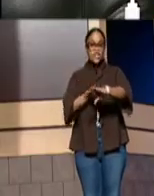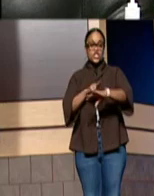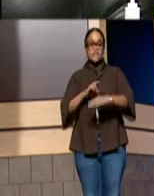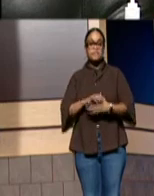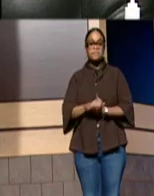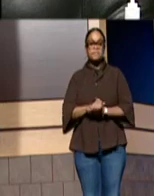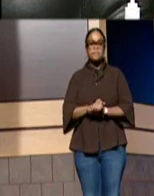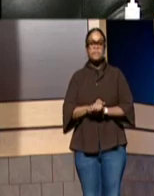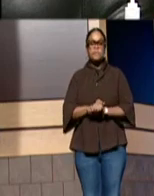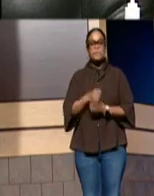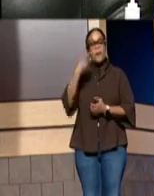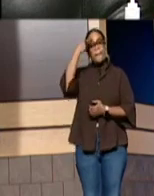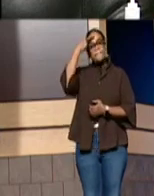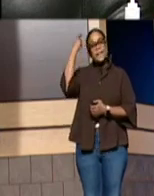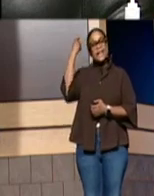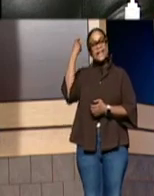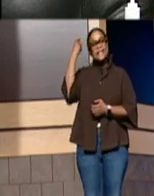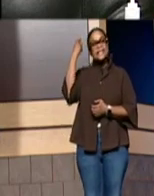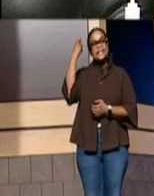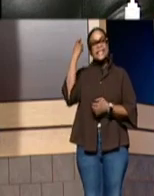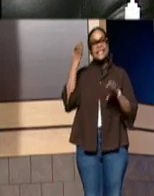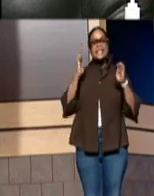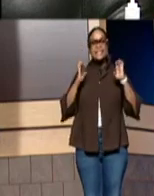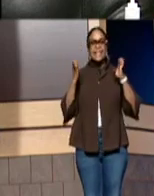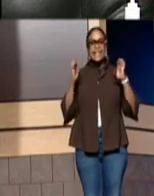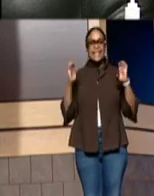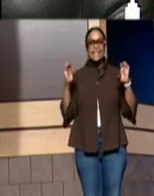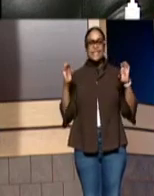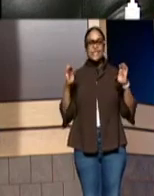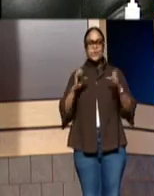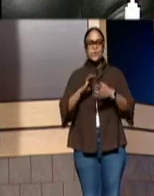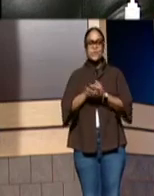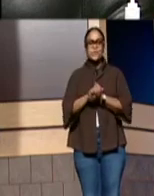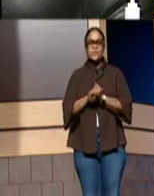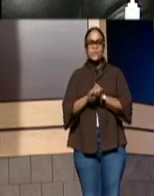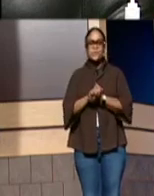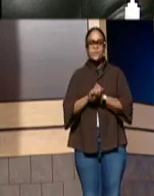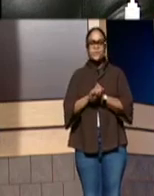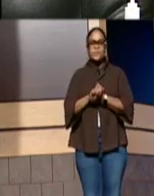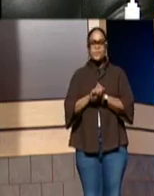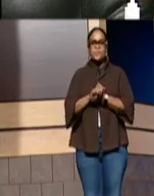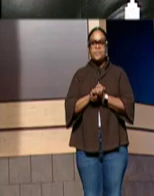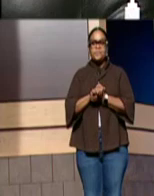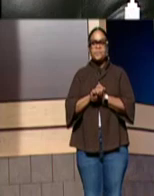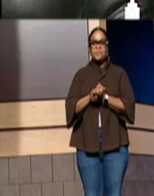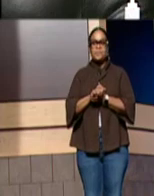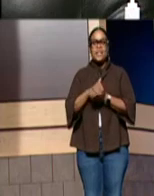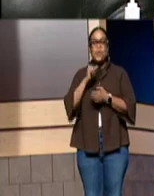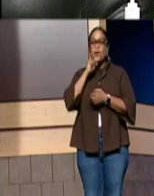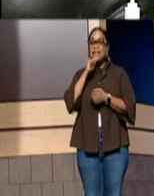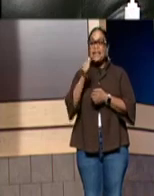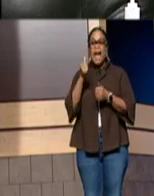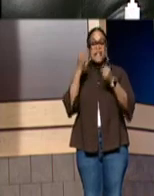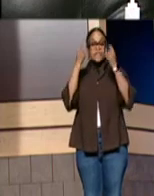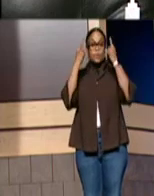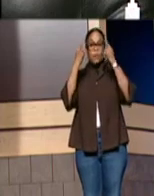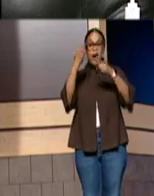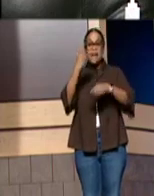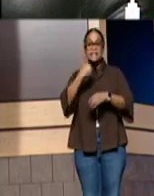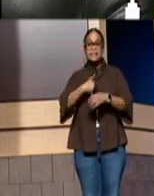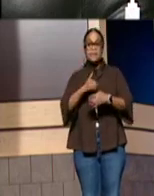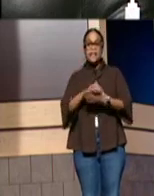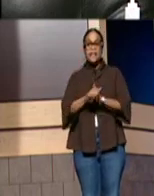Yeah. Because it is Passover. And it would not surprise me if